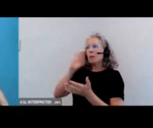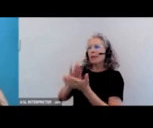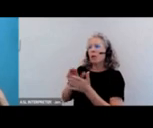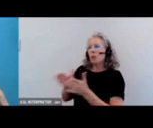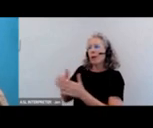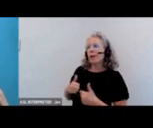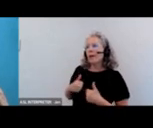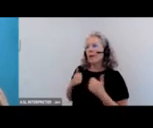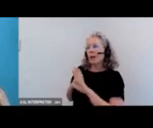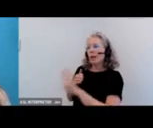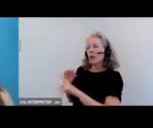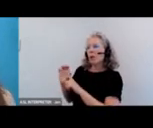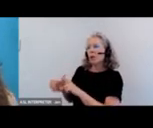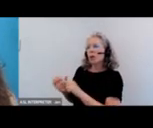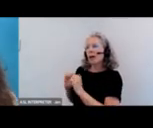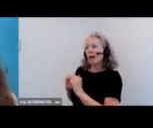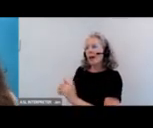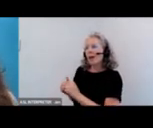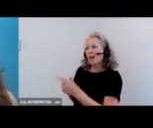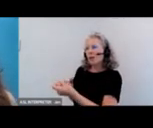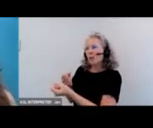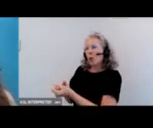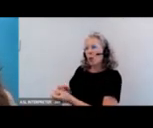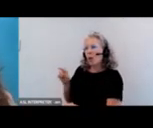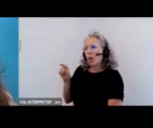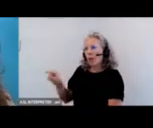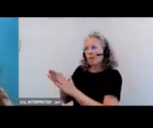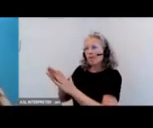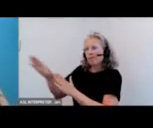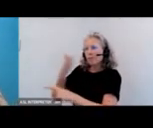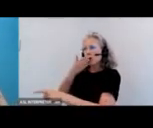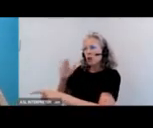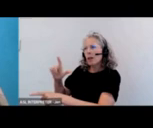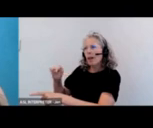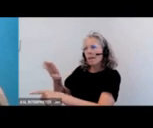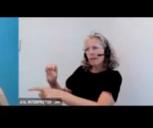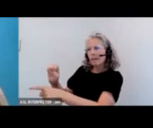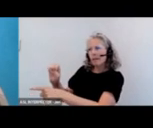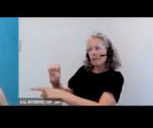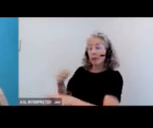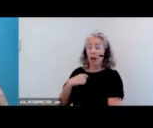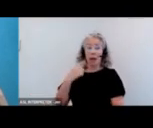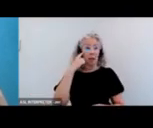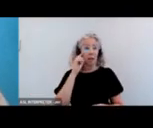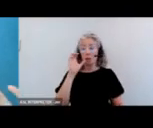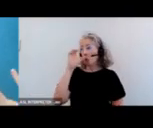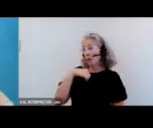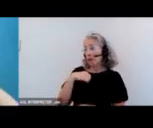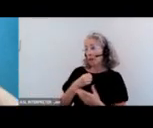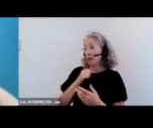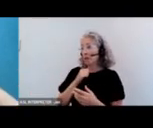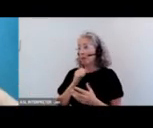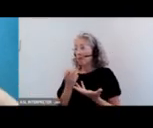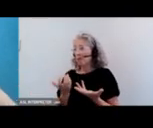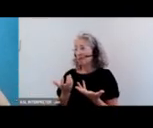living, their culture, how does it actually support them to live a good life? And if I think it's weird,